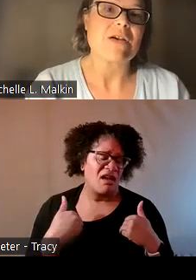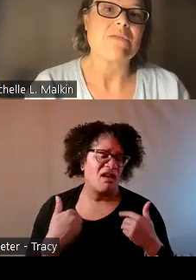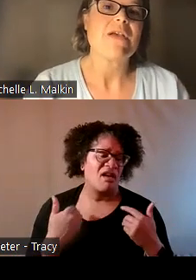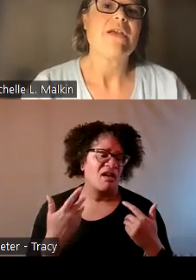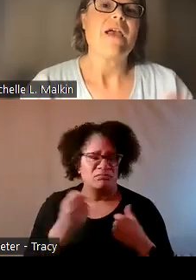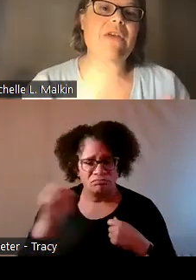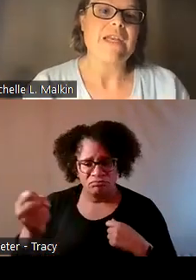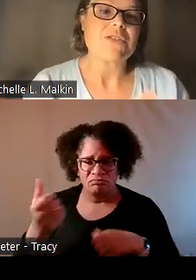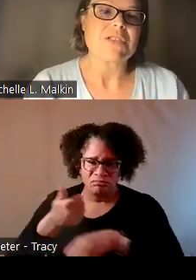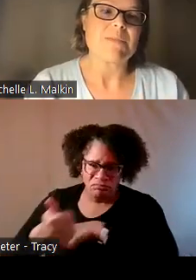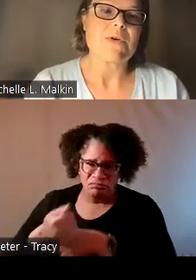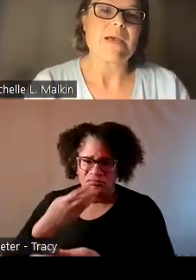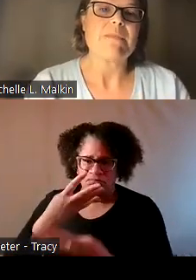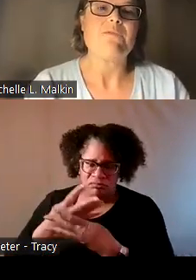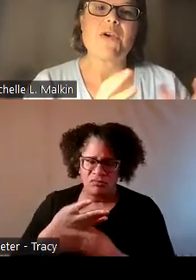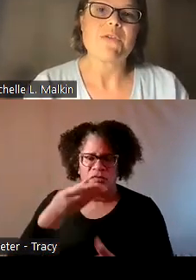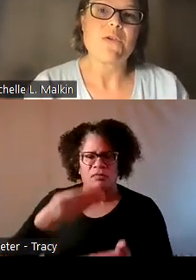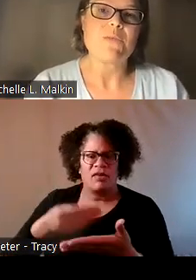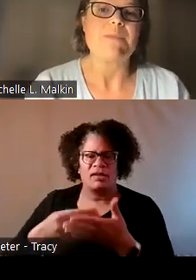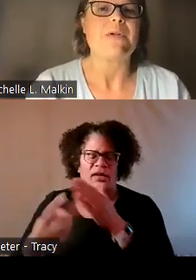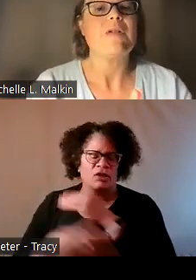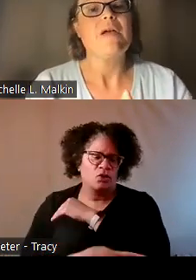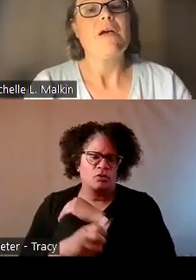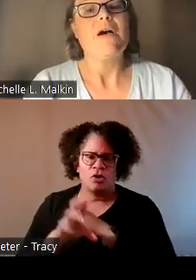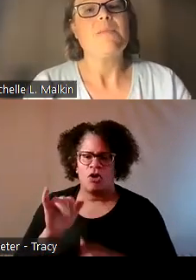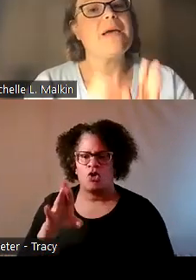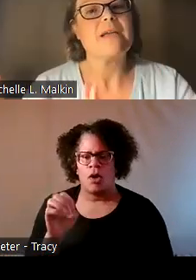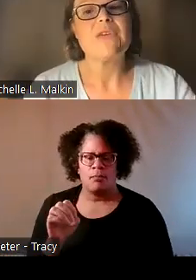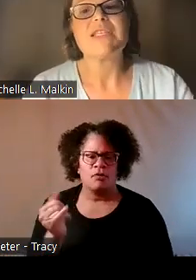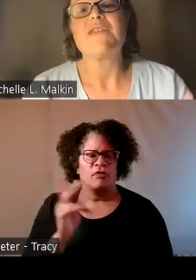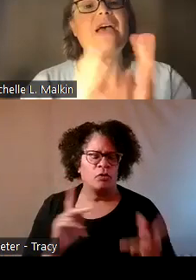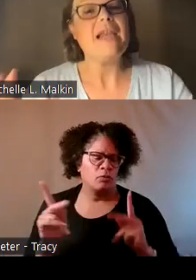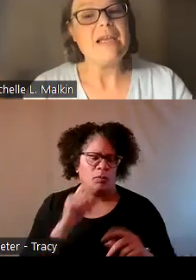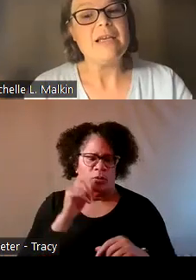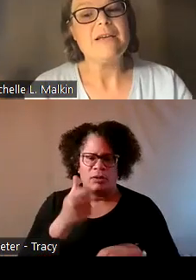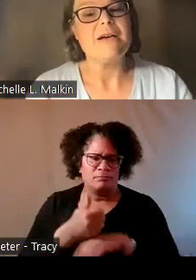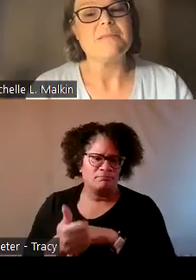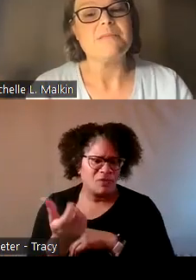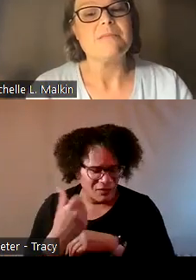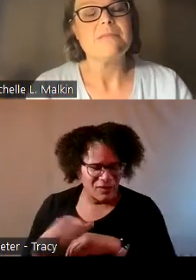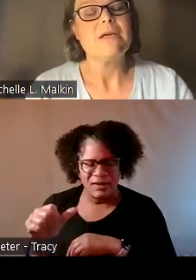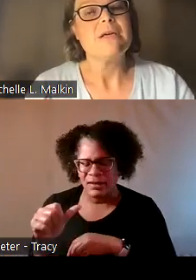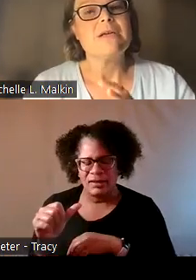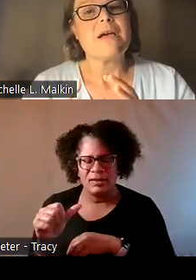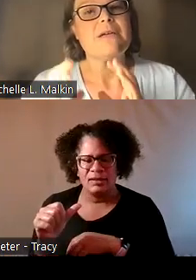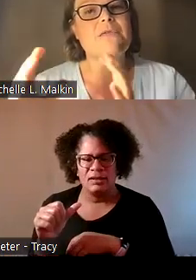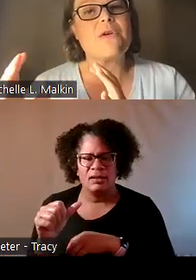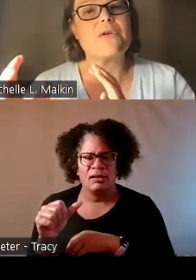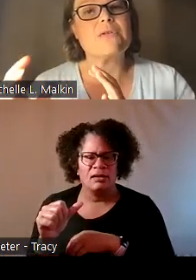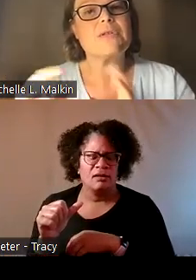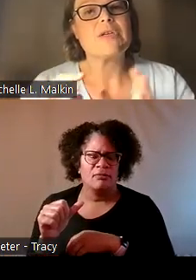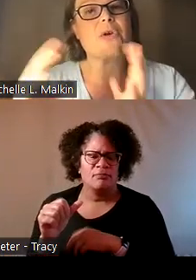convicted of a financial type crime. Very few people had been convicted of any kind